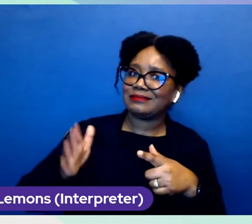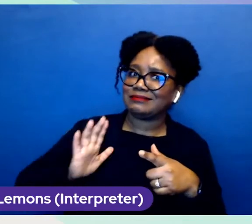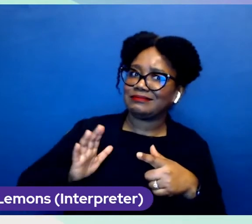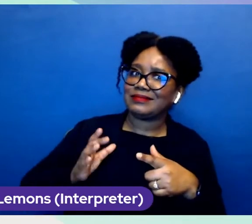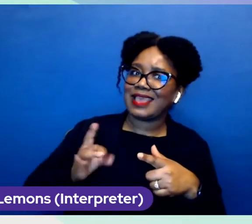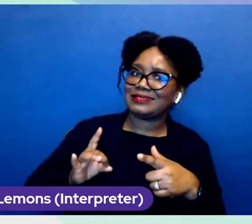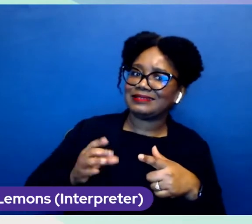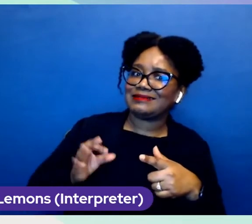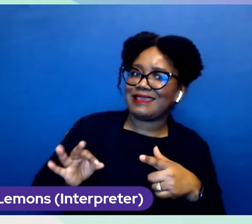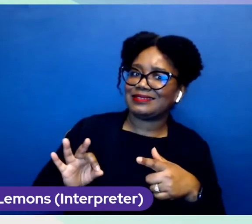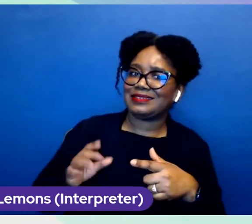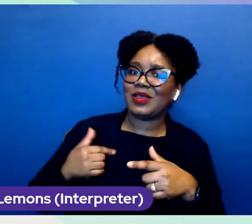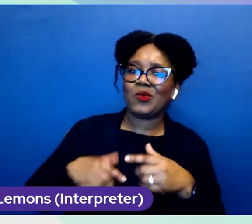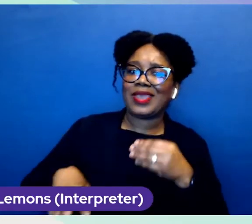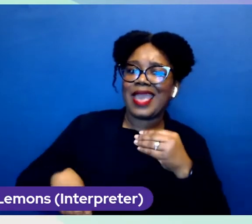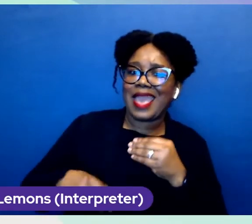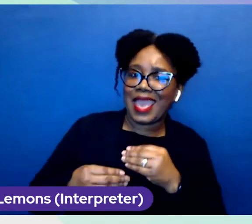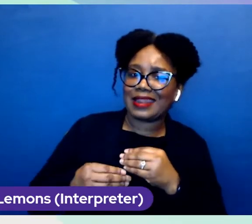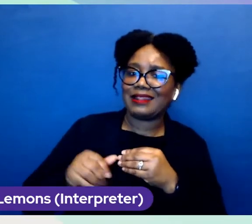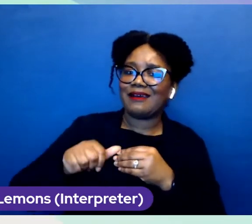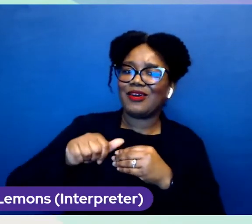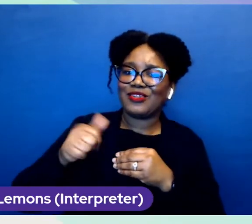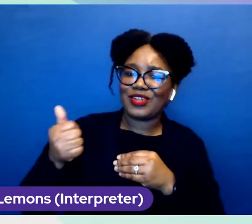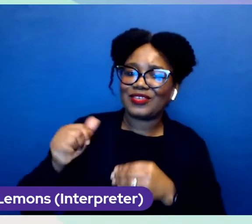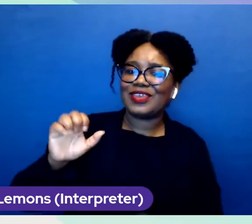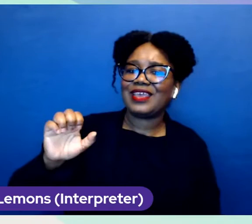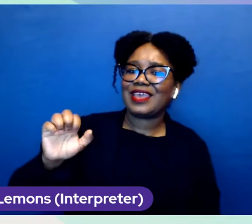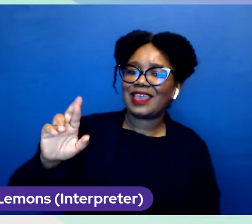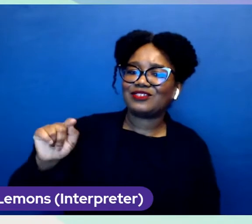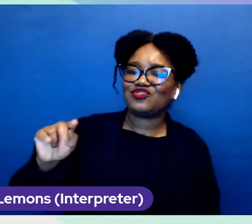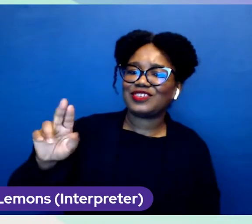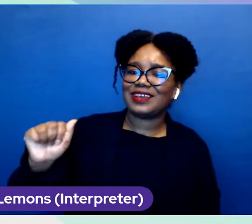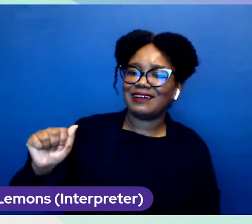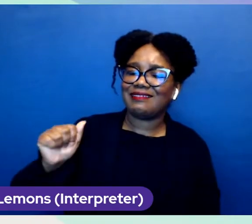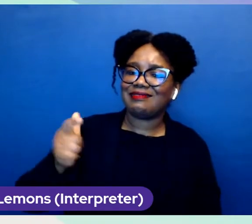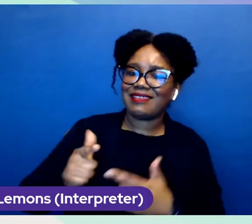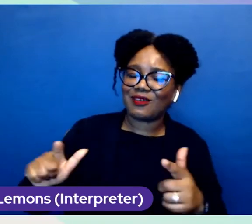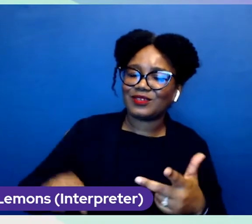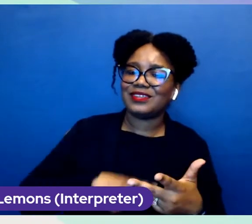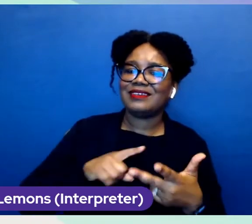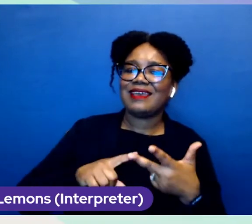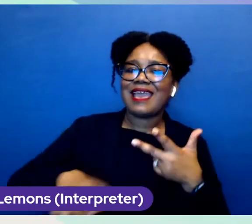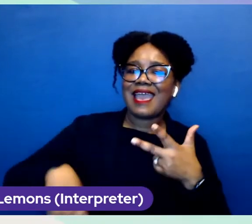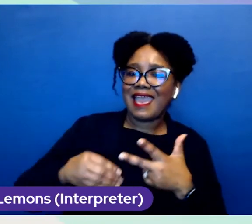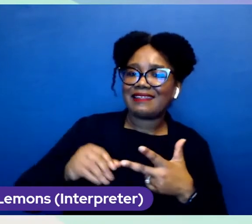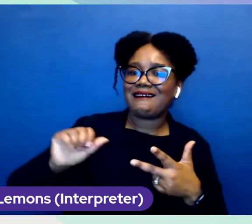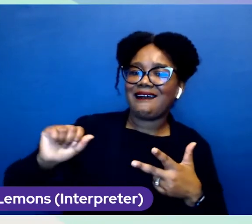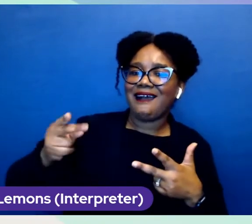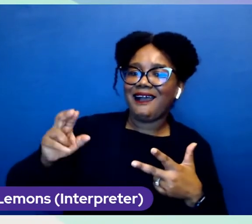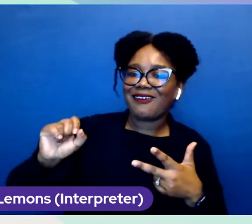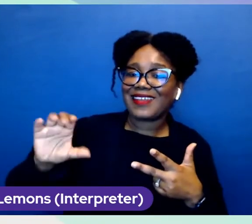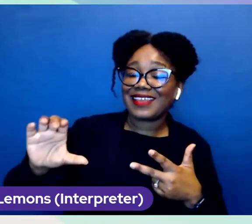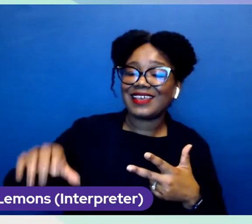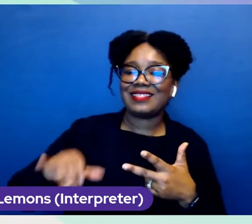Tigrinya, which is one of the languages spoken in Eritrea, another verse in Amharic, which is the main language in Ethiopia.